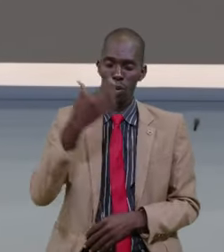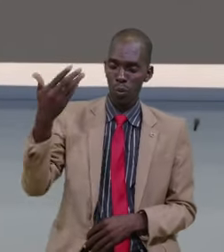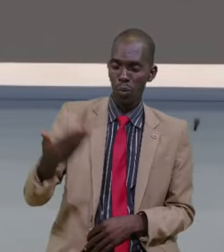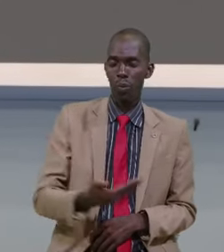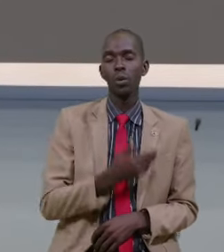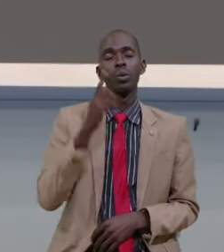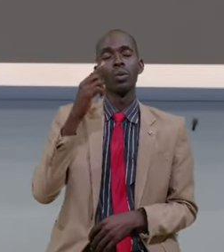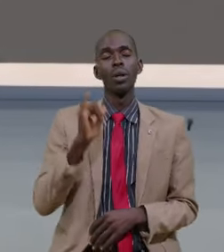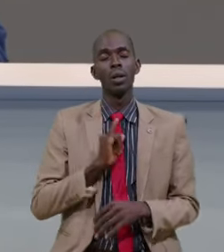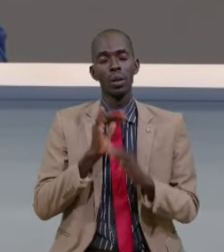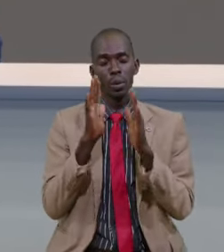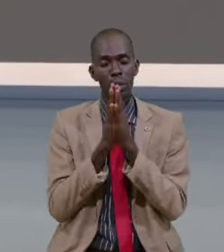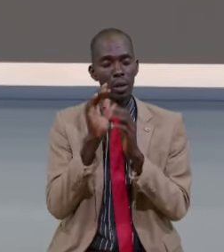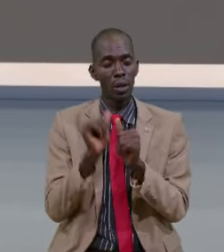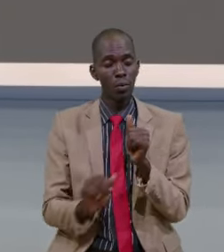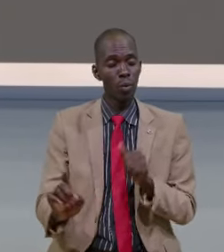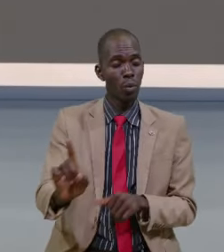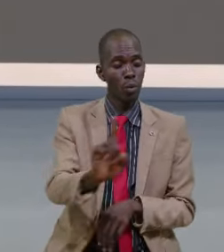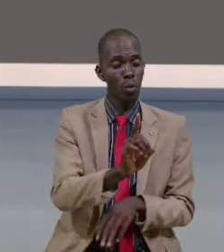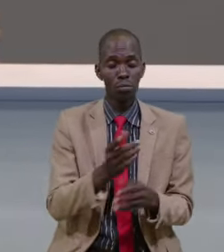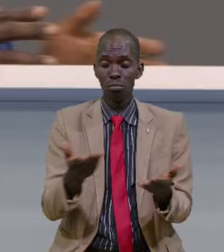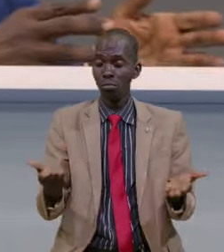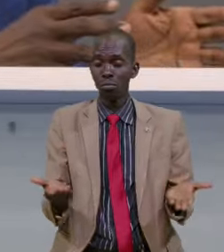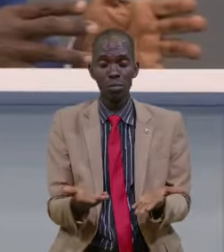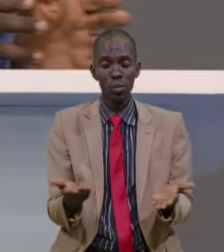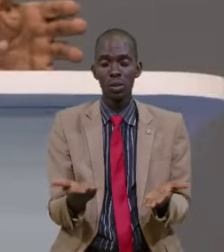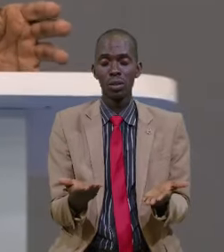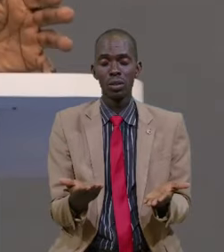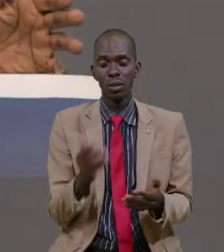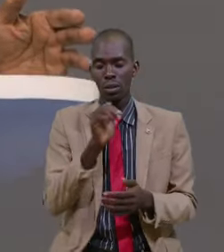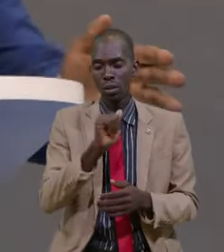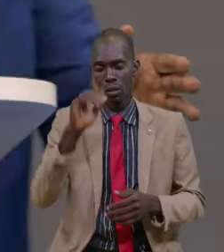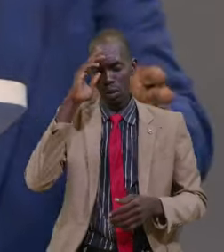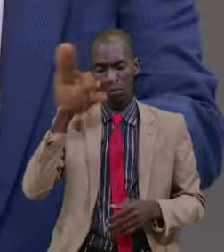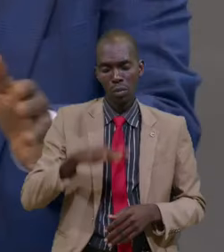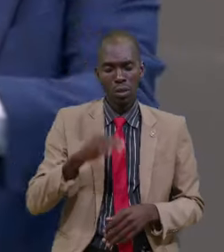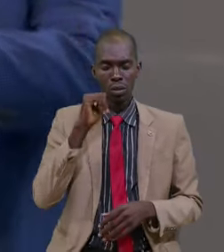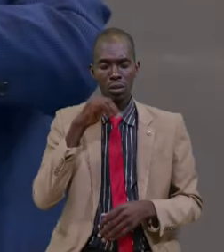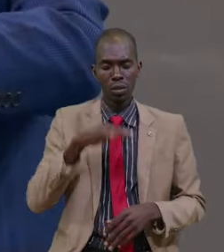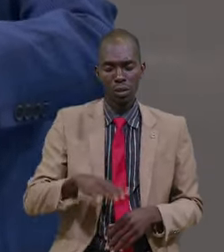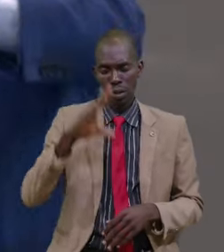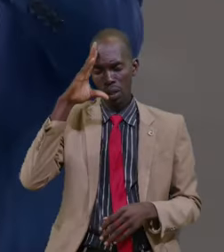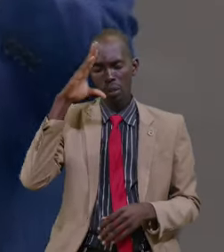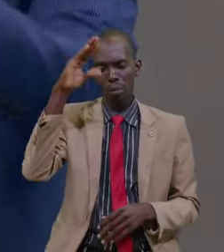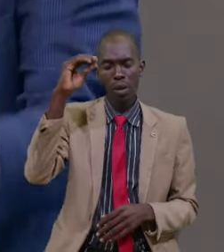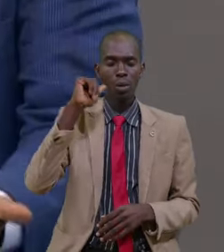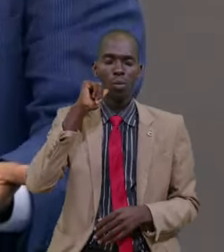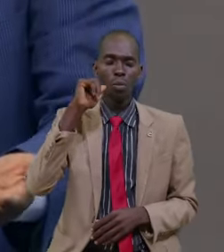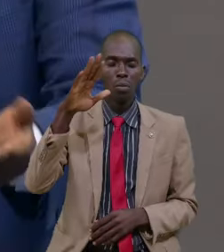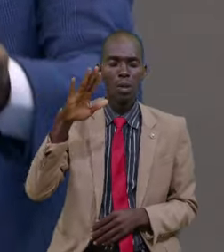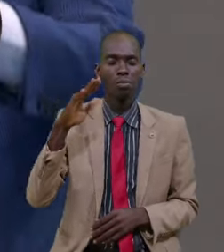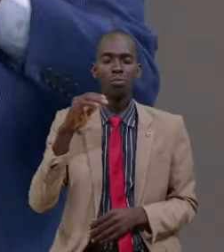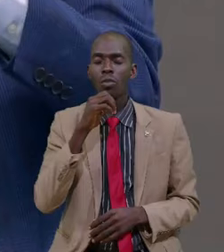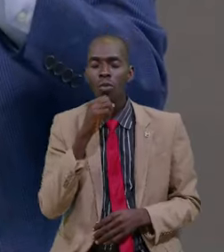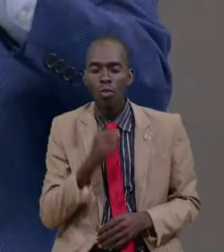pray everyone here tonight, a boy, girl, man, woman, elderly,